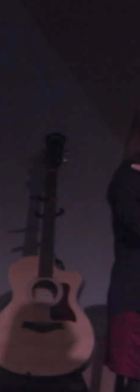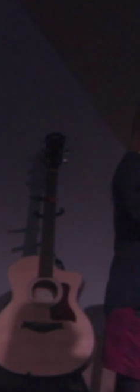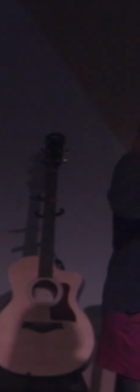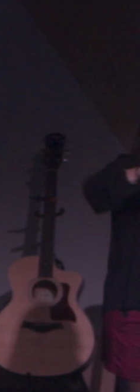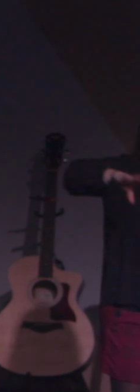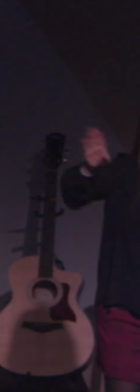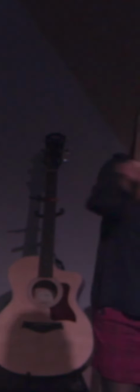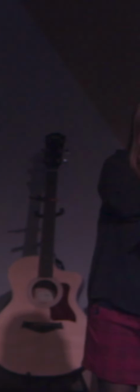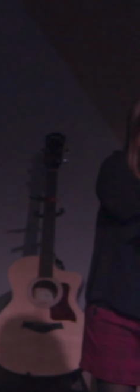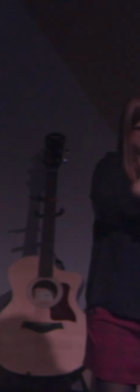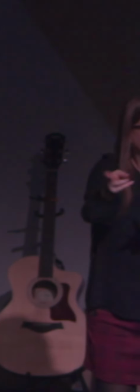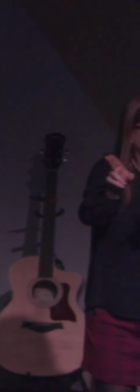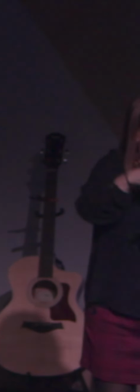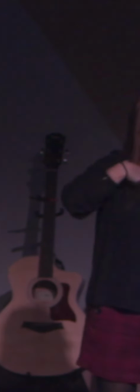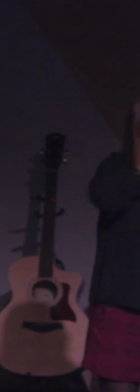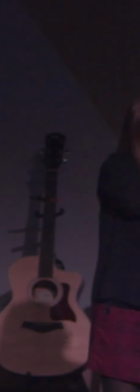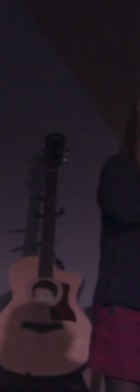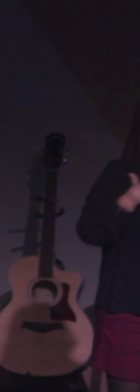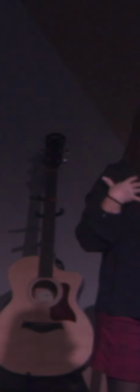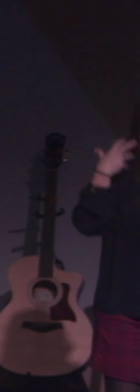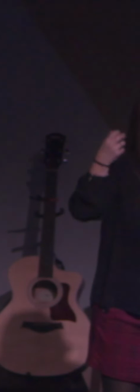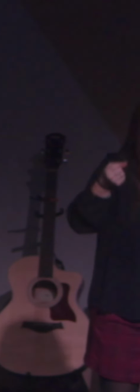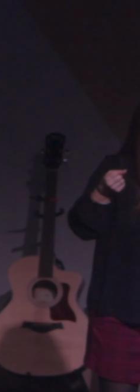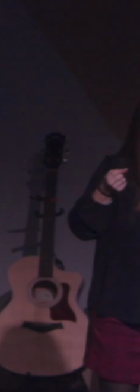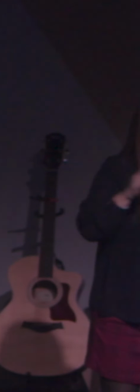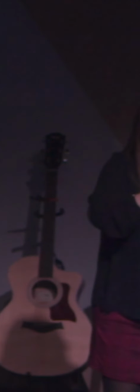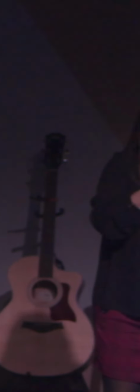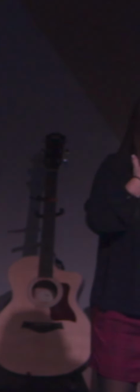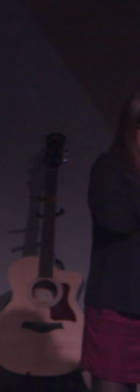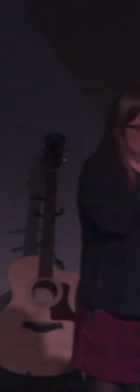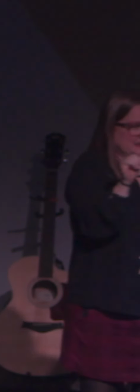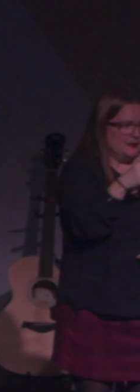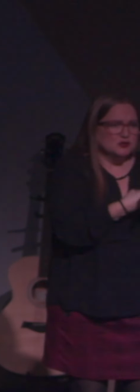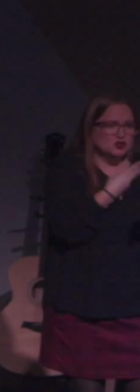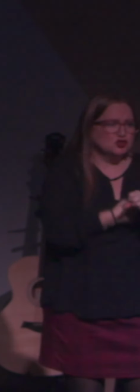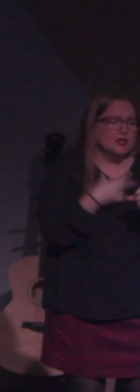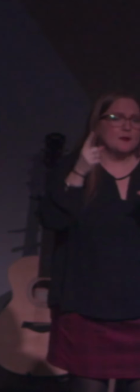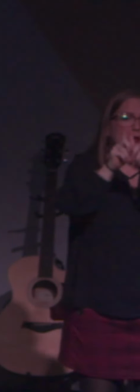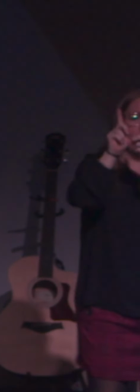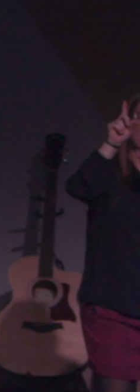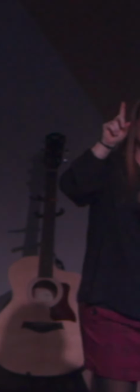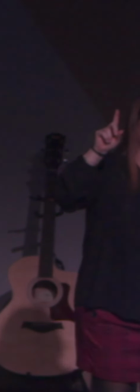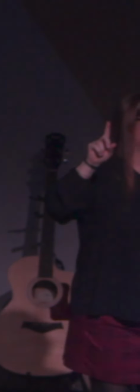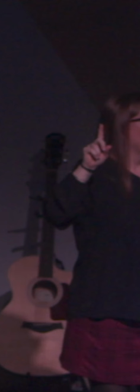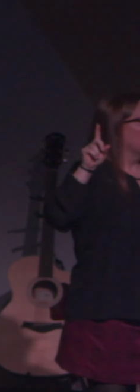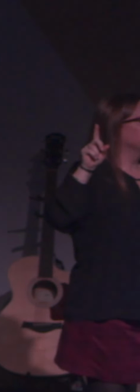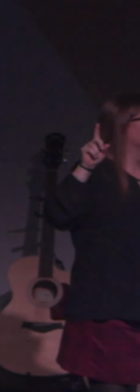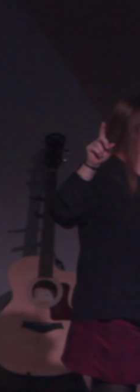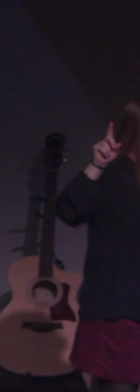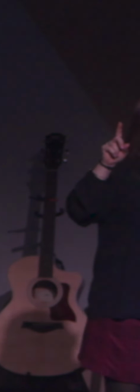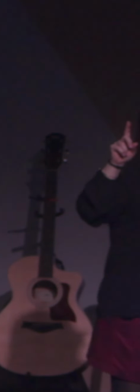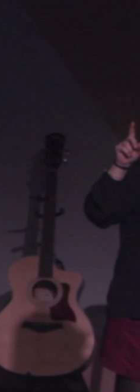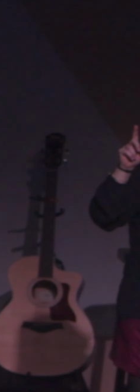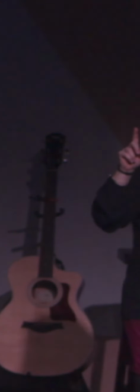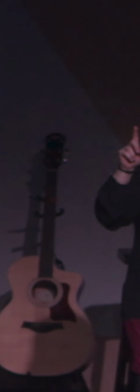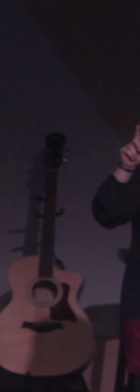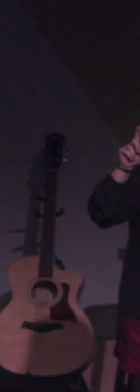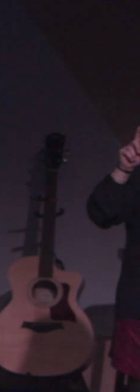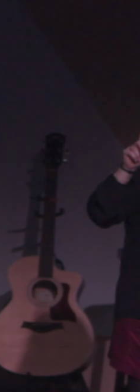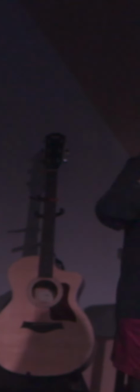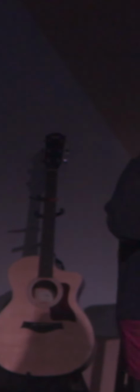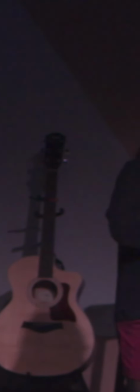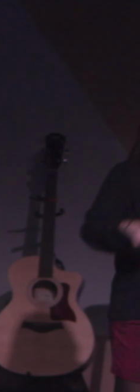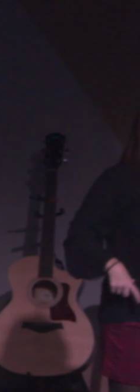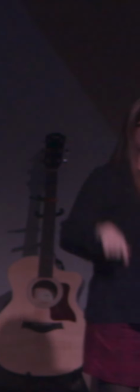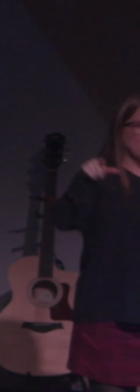we could be healed. All of us, like sheep, have strayed away. We have left God's path to follow our own. Yet the Lord laid on